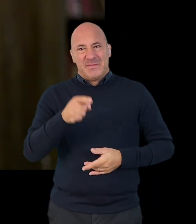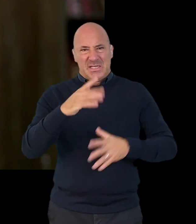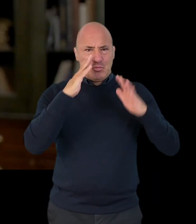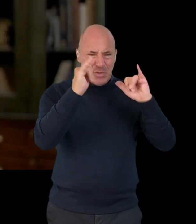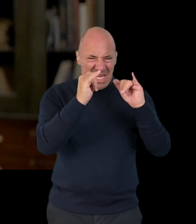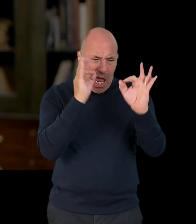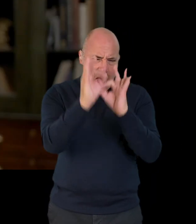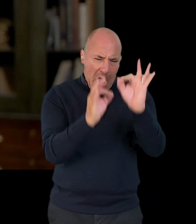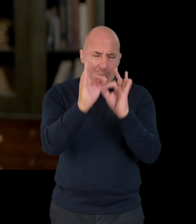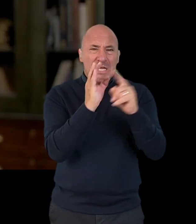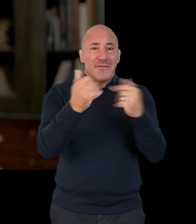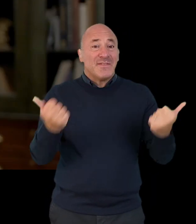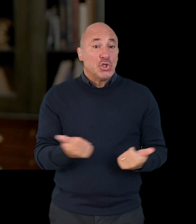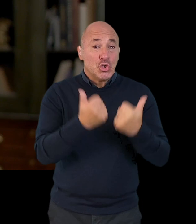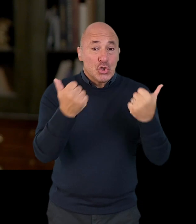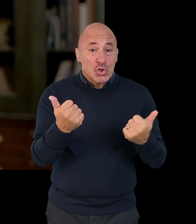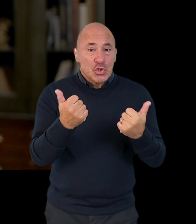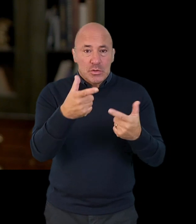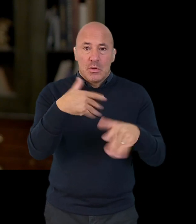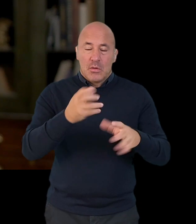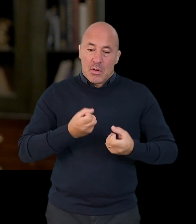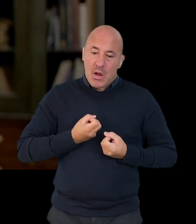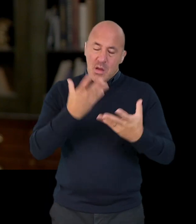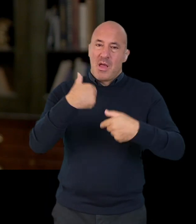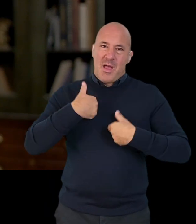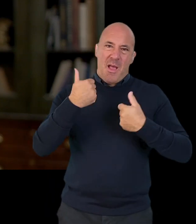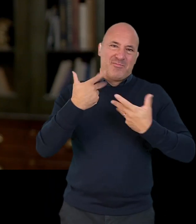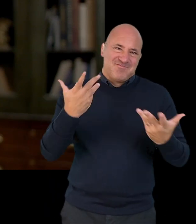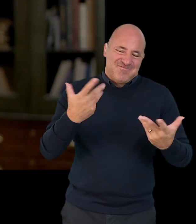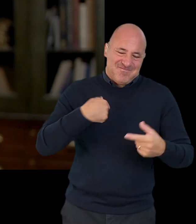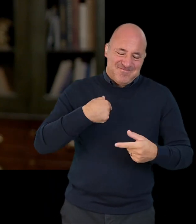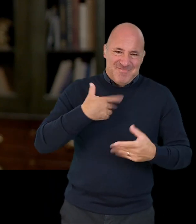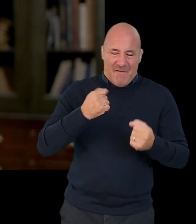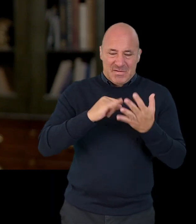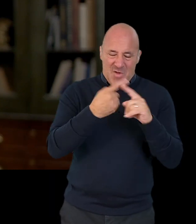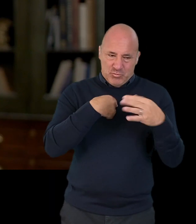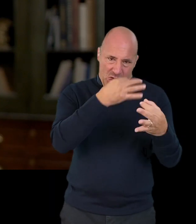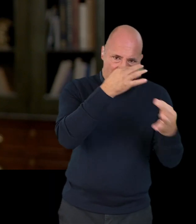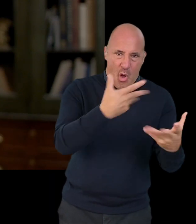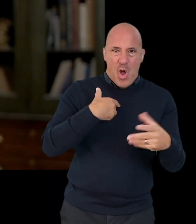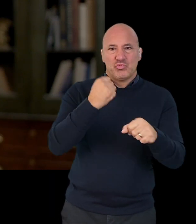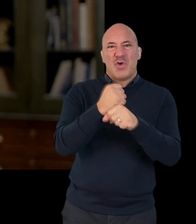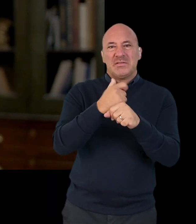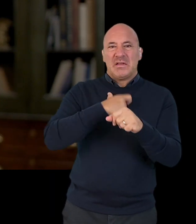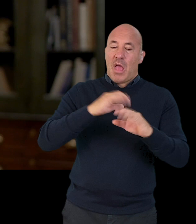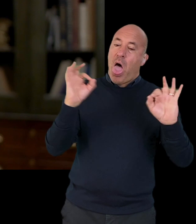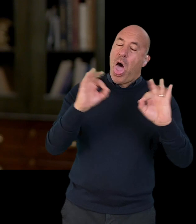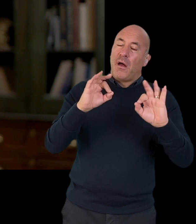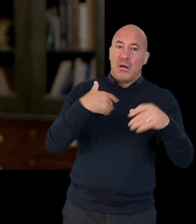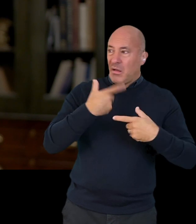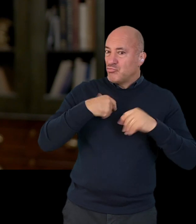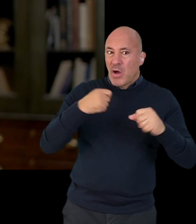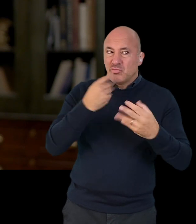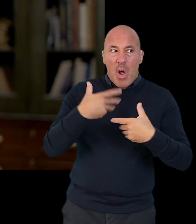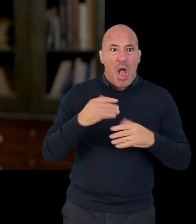orientation. If you've already had your screening interview and you haven't told them that you want to claim on the basis of your sexual orientation or